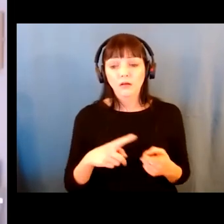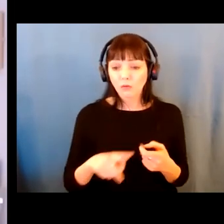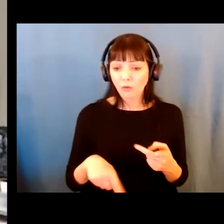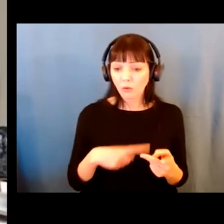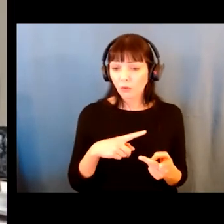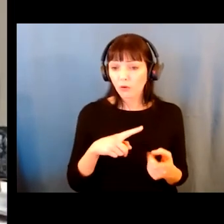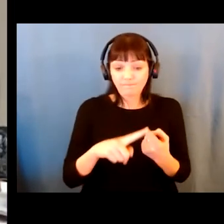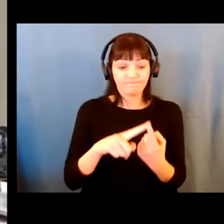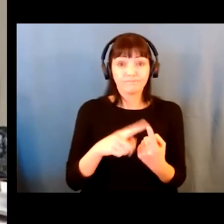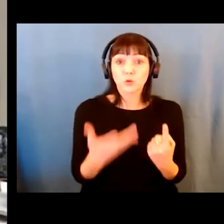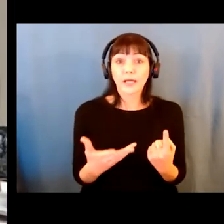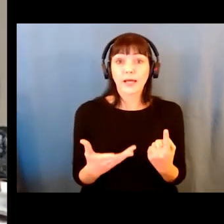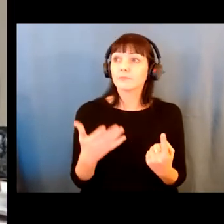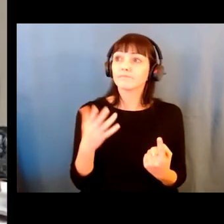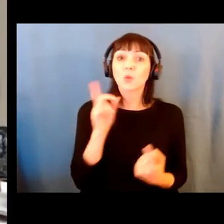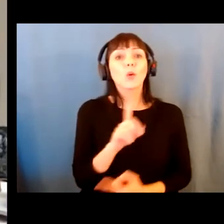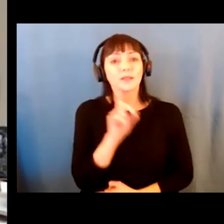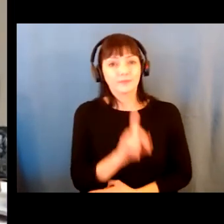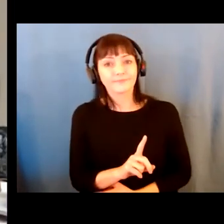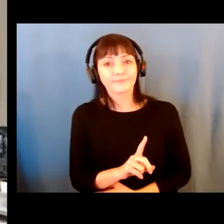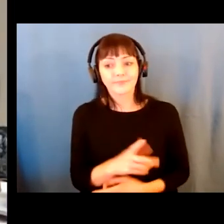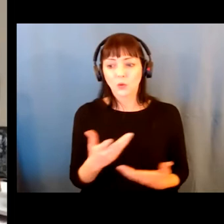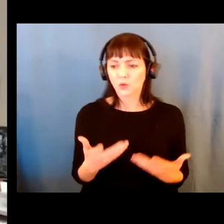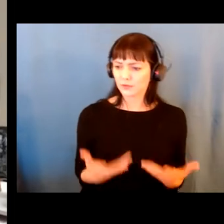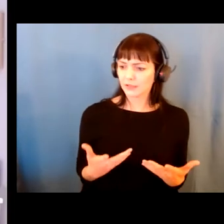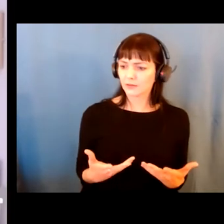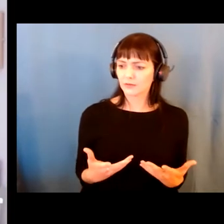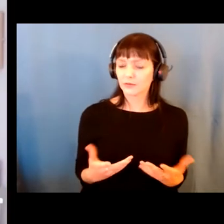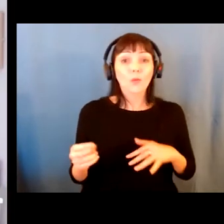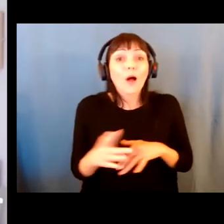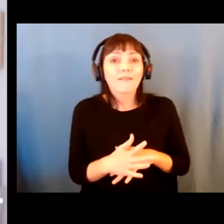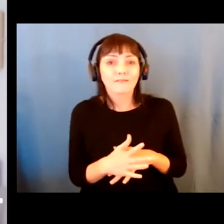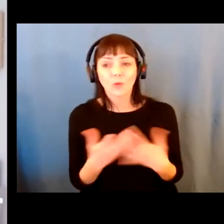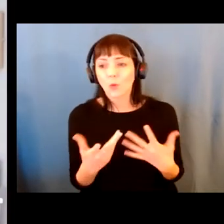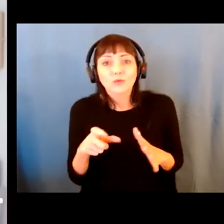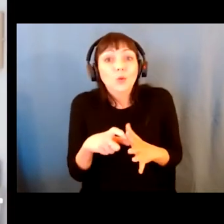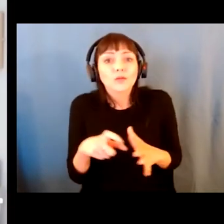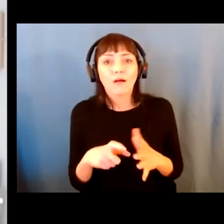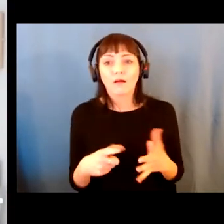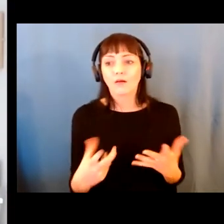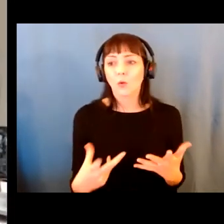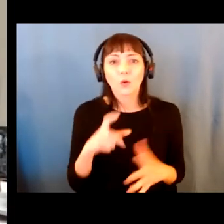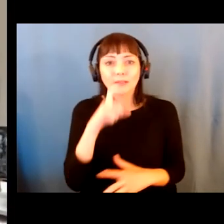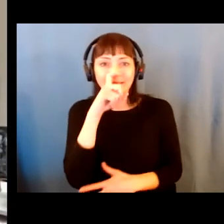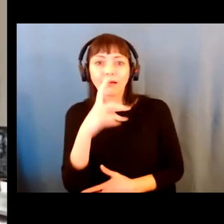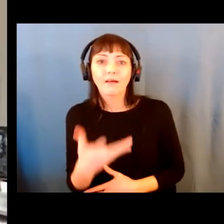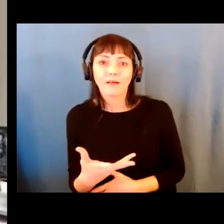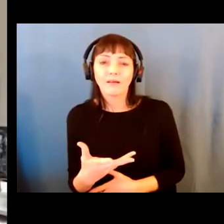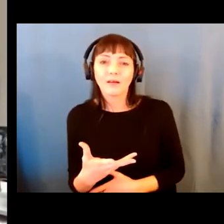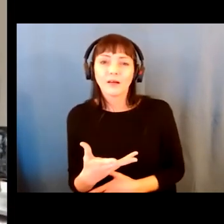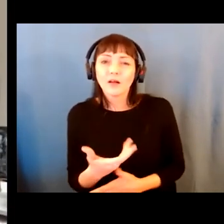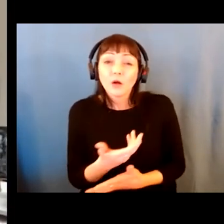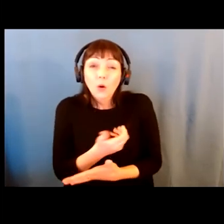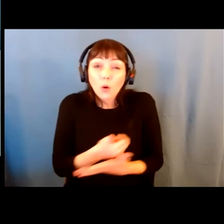I'm just a woman. Yes. I'm just a wife, a mother, a daughter, a sister. Yeah. You know,